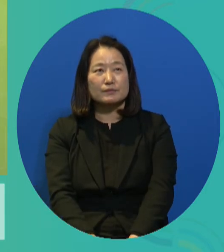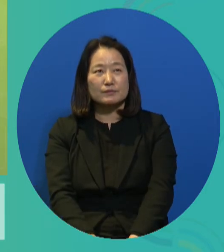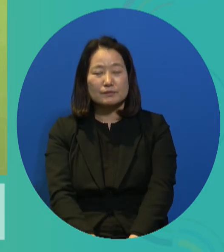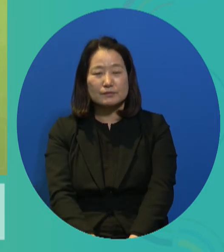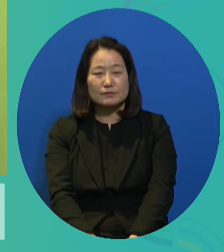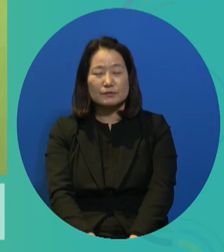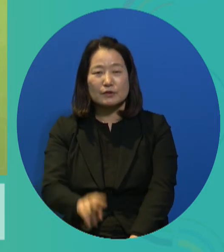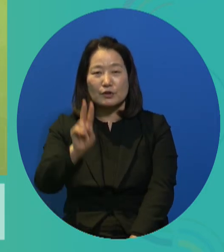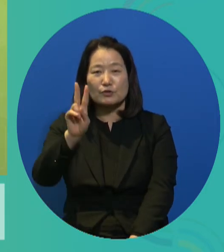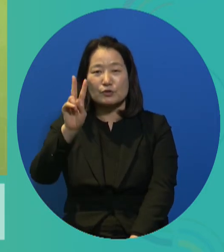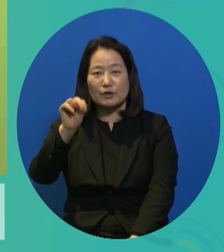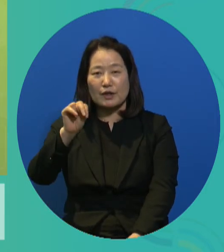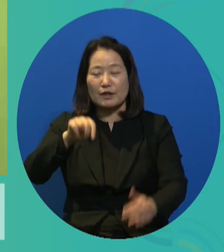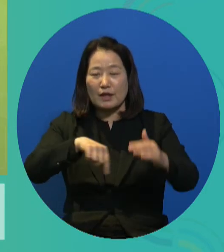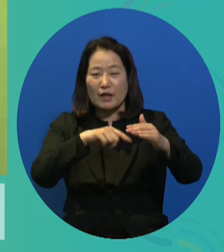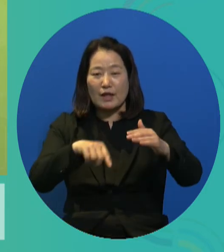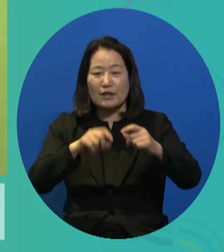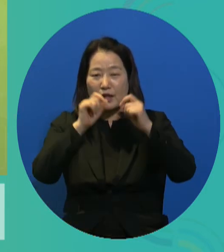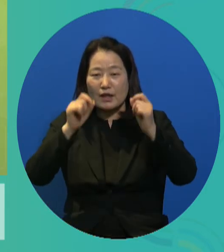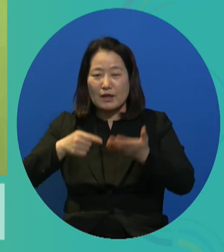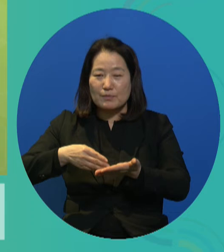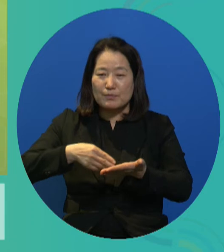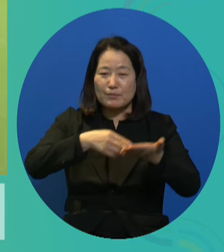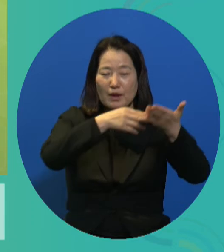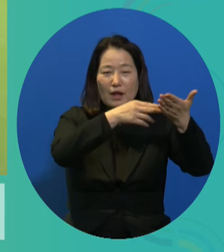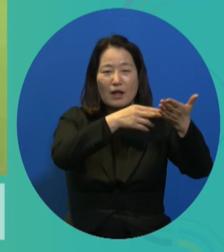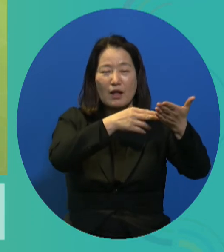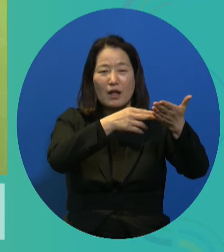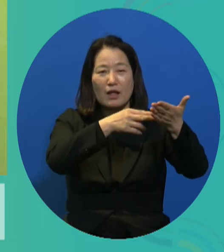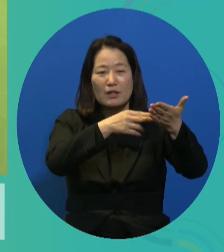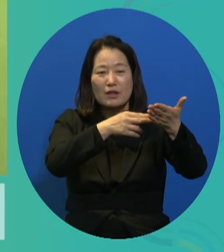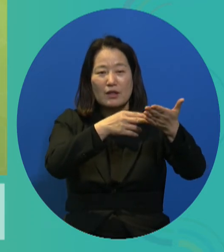to try to make good use and full use of these different mechanisms.